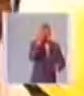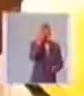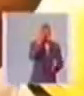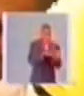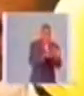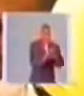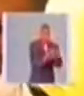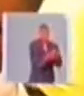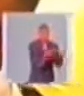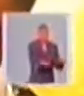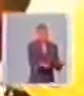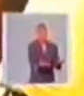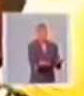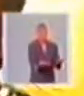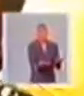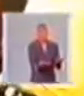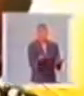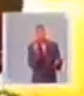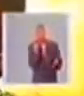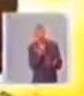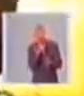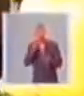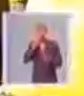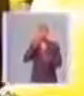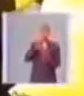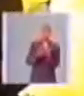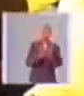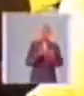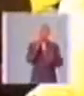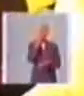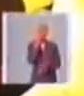scriptures. As of all, a mistake,